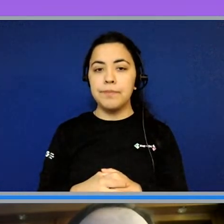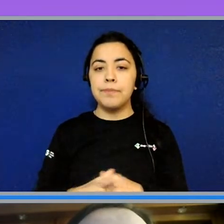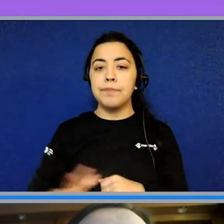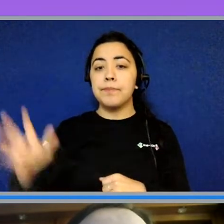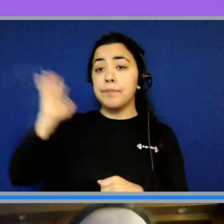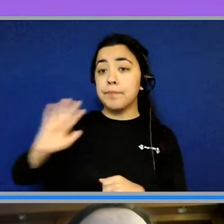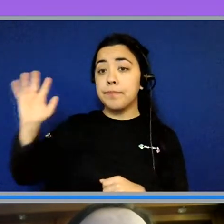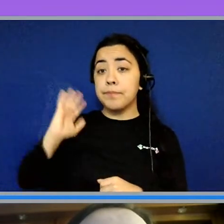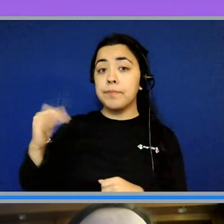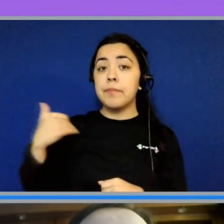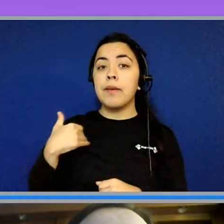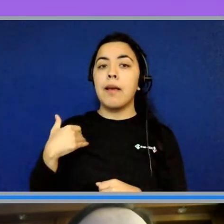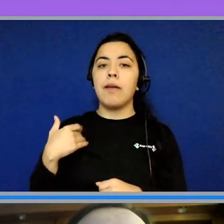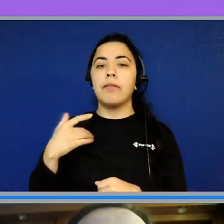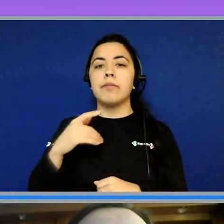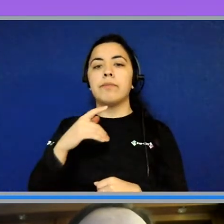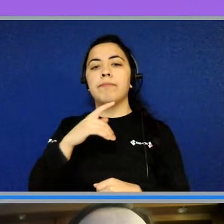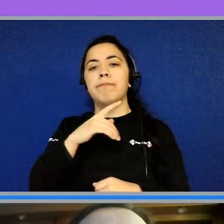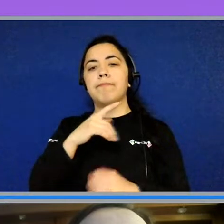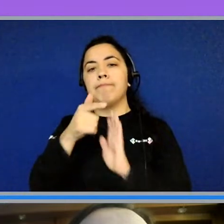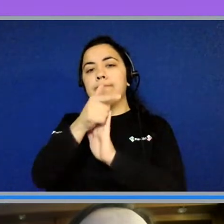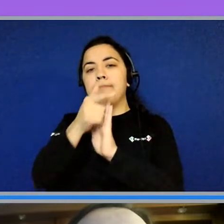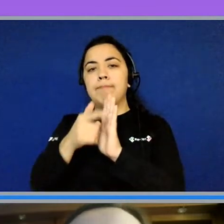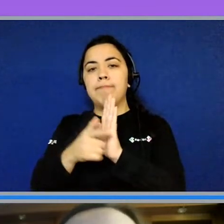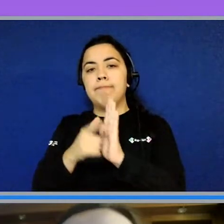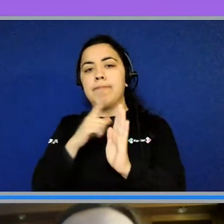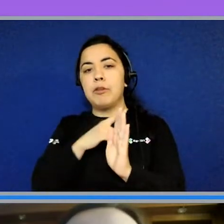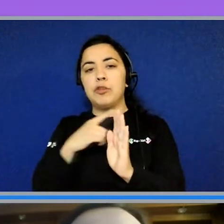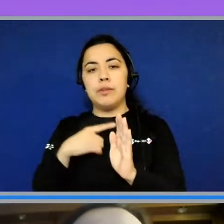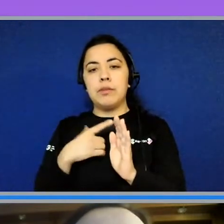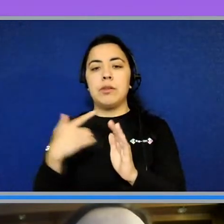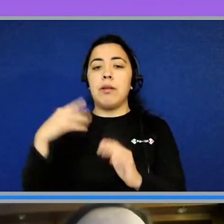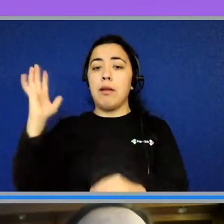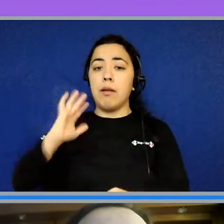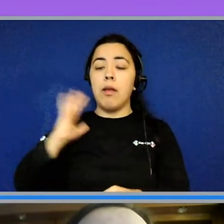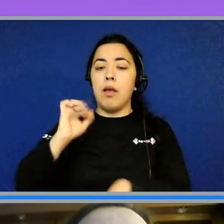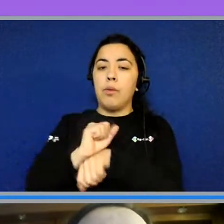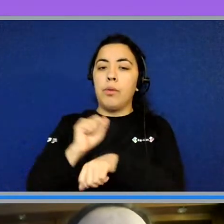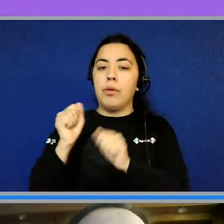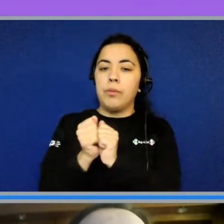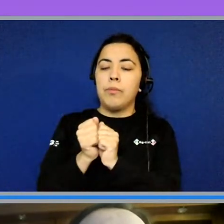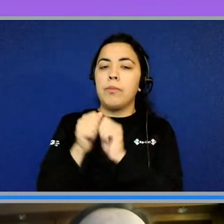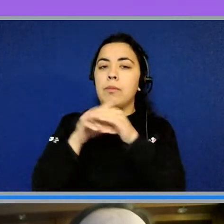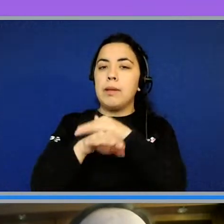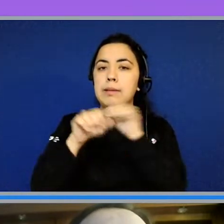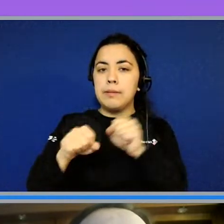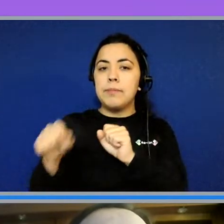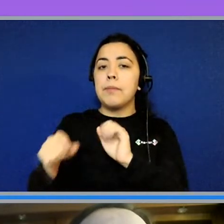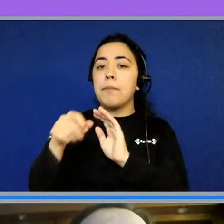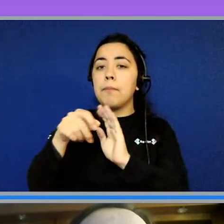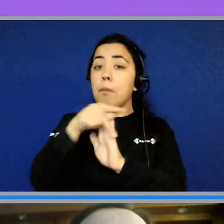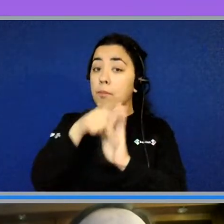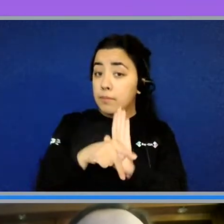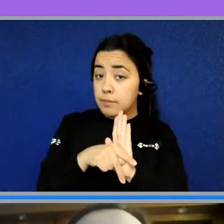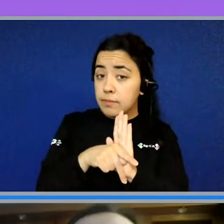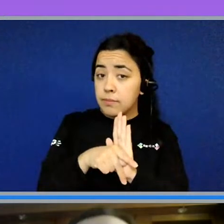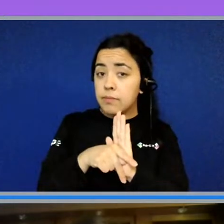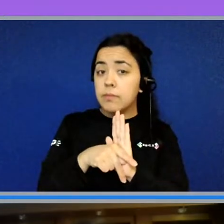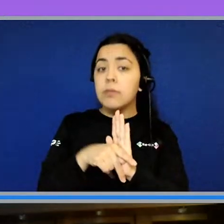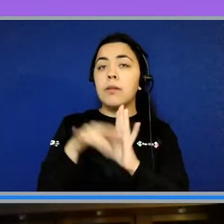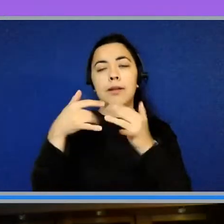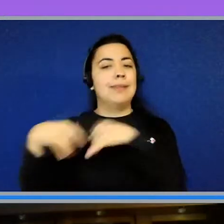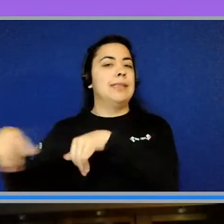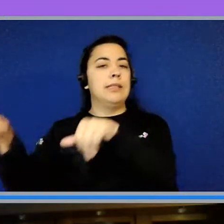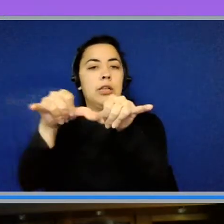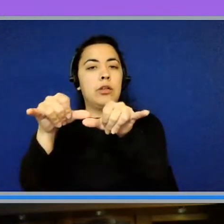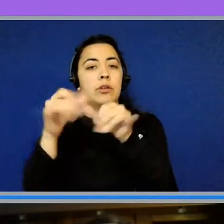legislation on the Act, of course, I worked on policies, accessibility policies, and standards. Part of